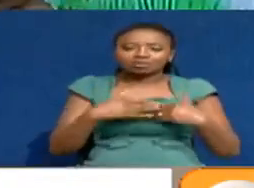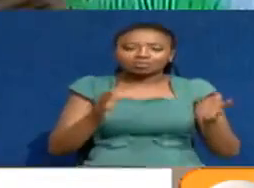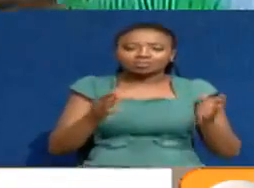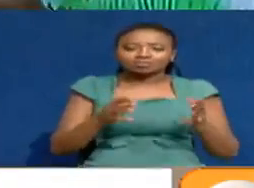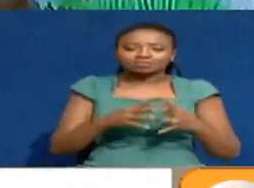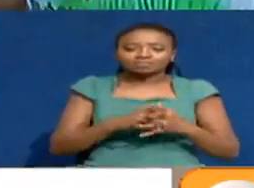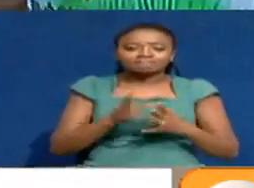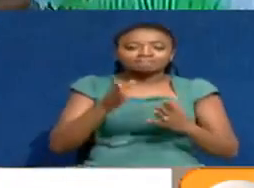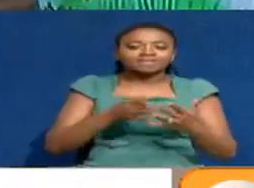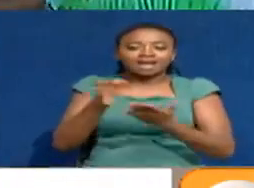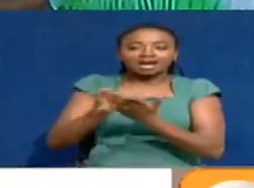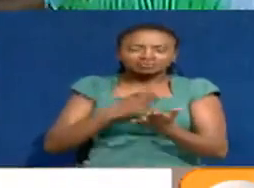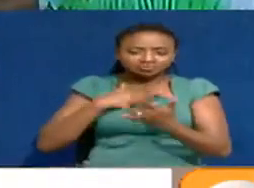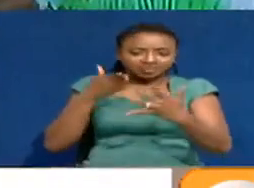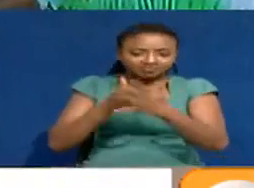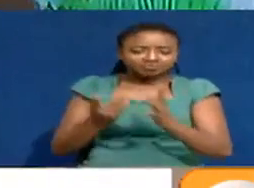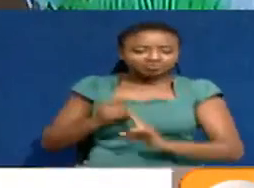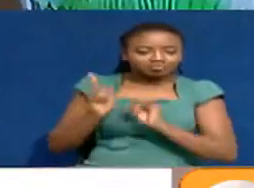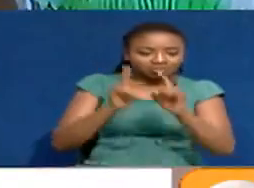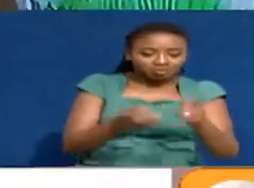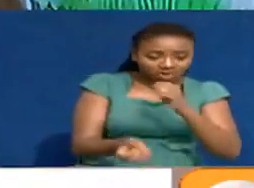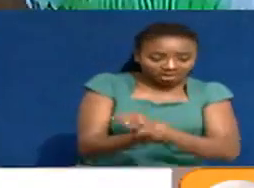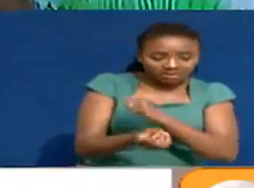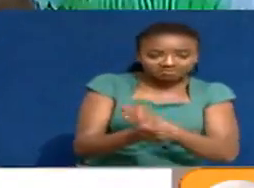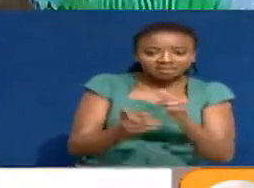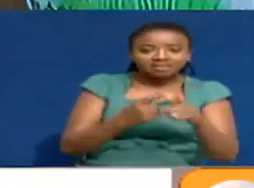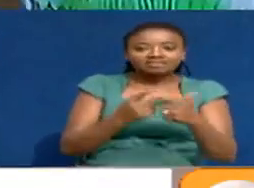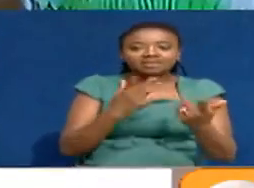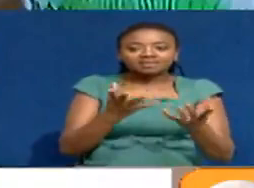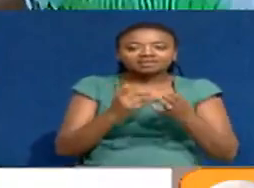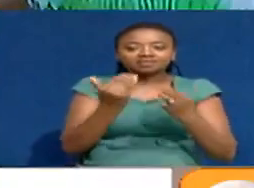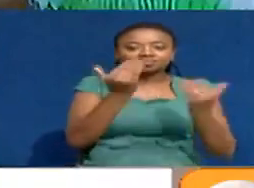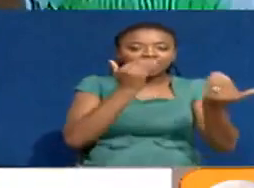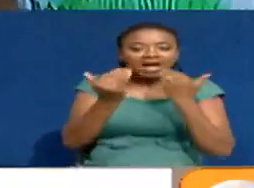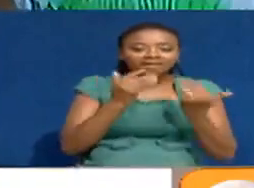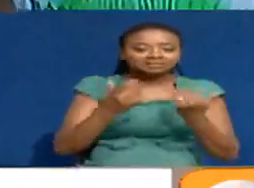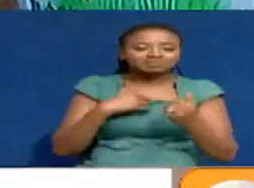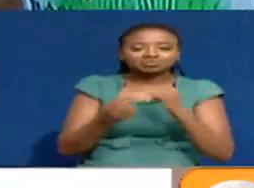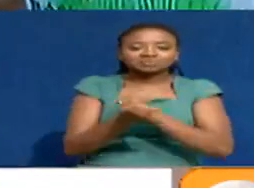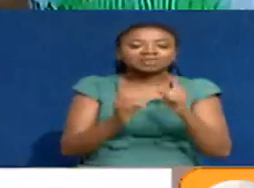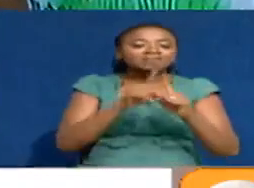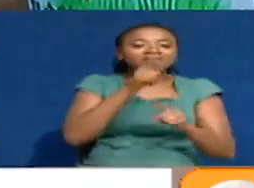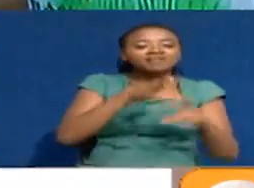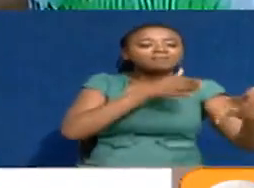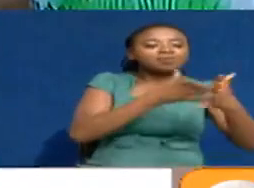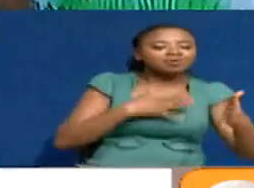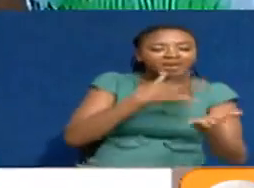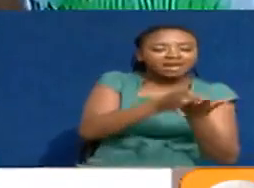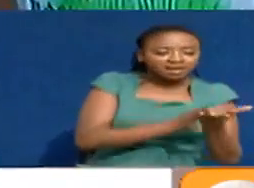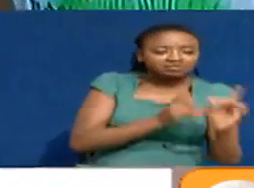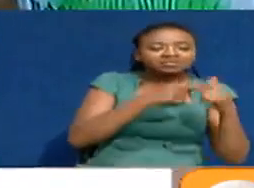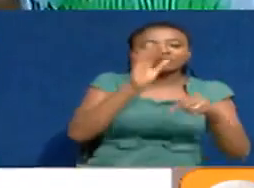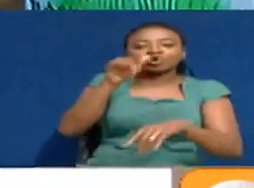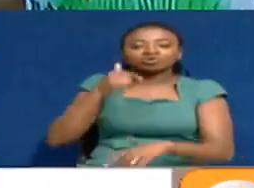They froze, and I was called upon to explain. And they should have asked me to explain before they froze. They did it the other way around. They froze,